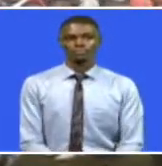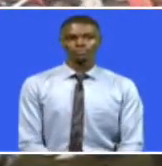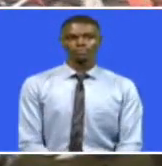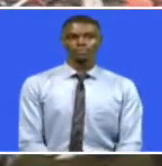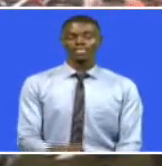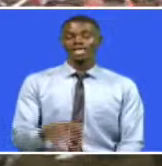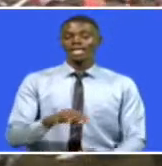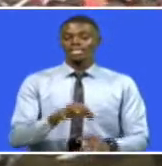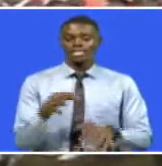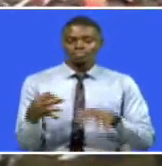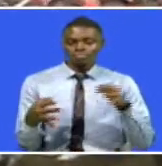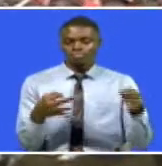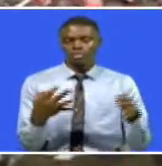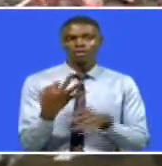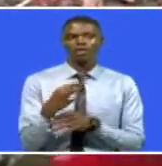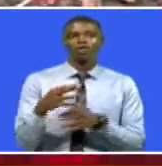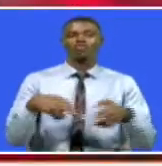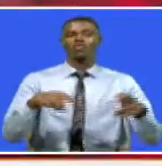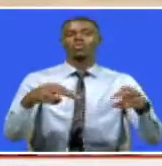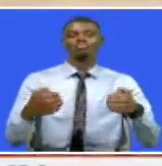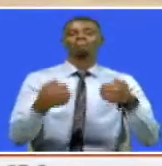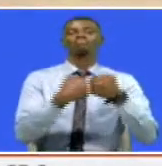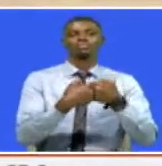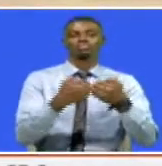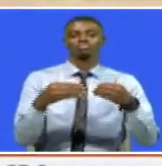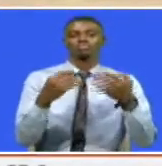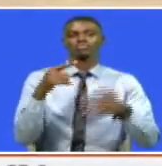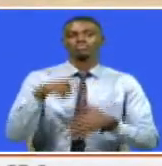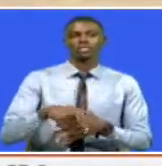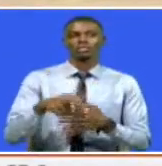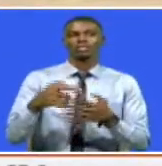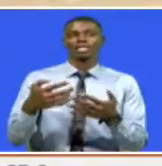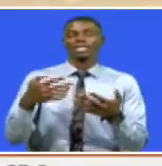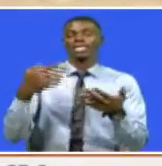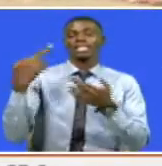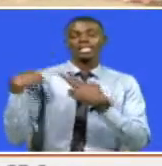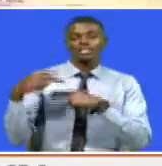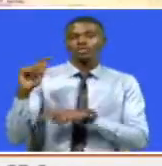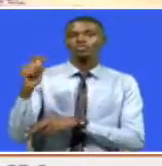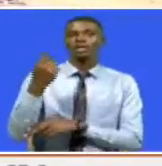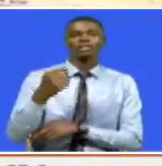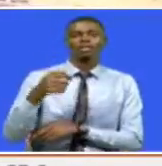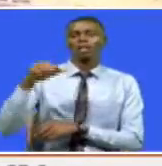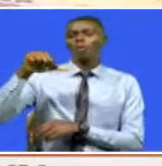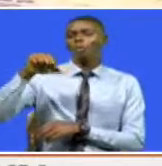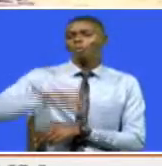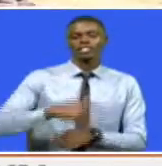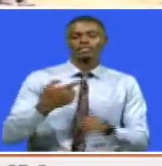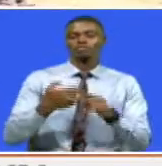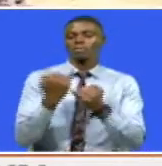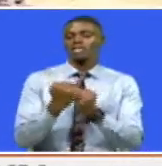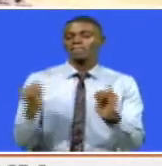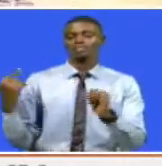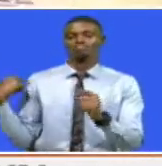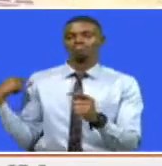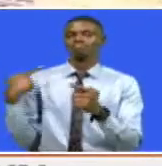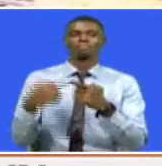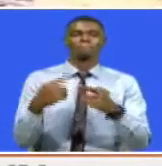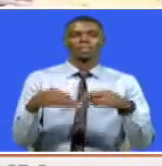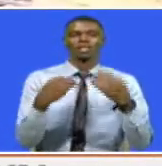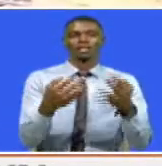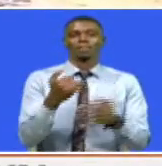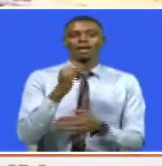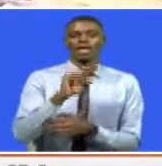The statistics on road fatalities released today goes down in history of Kenya as the worst since independence. They were released